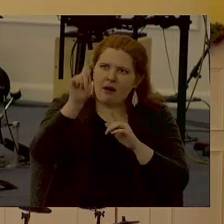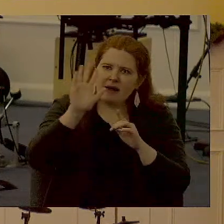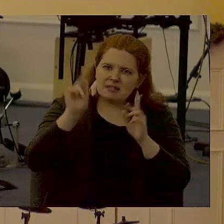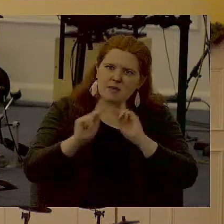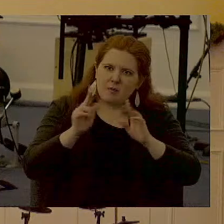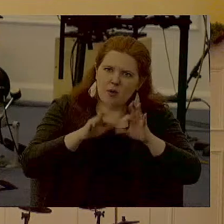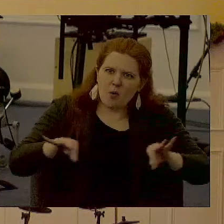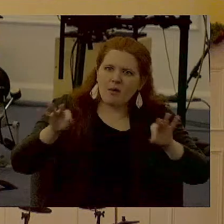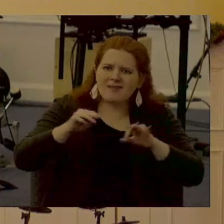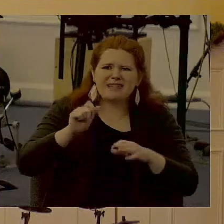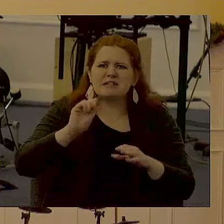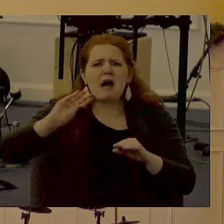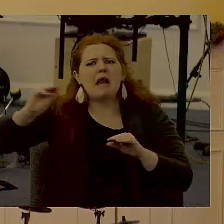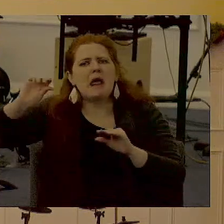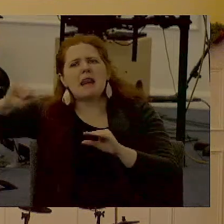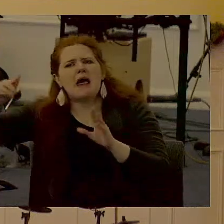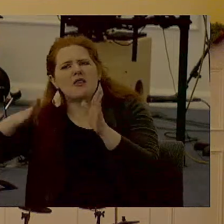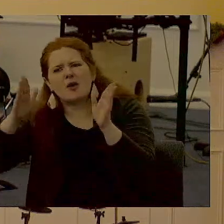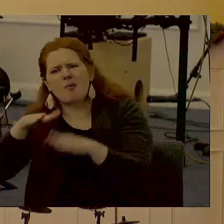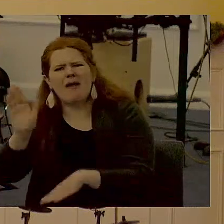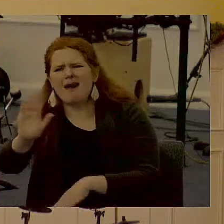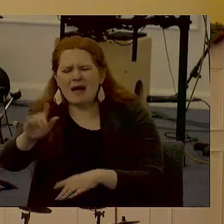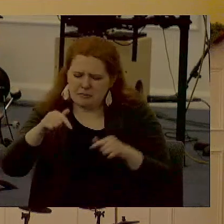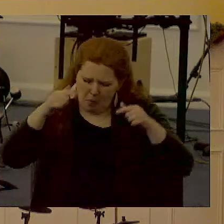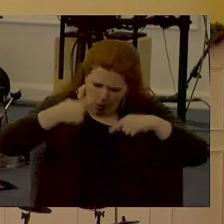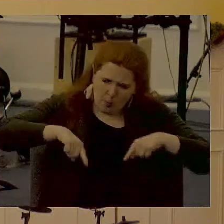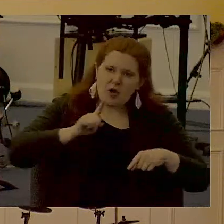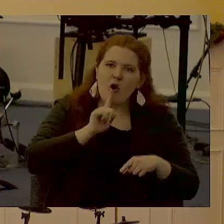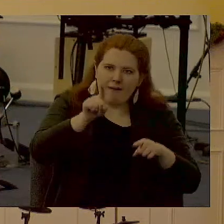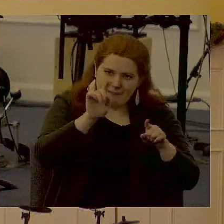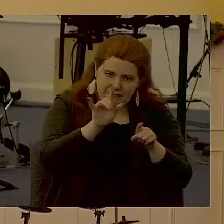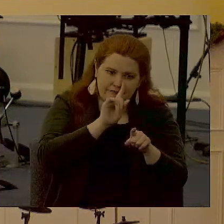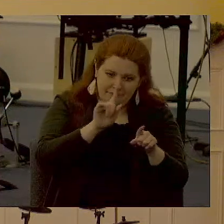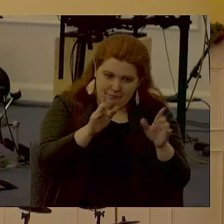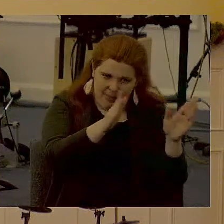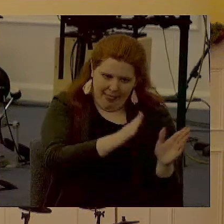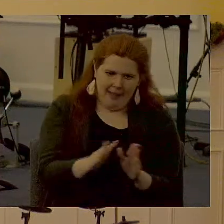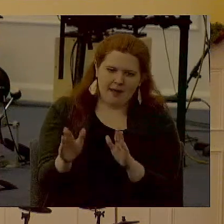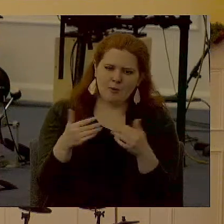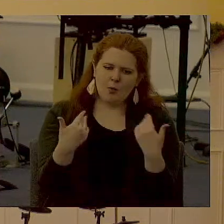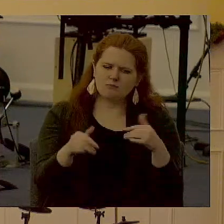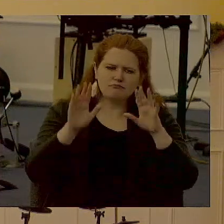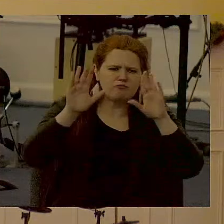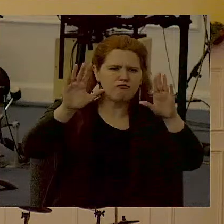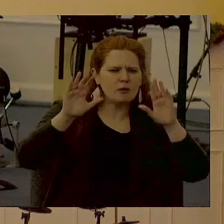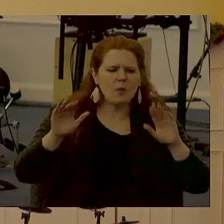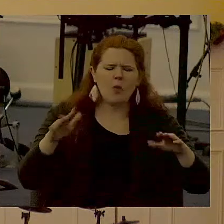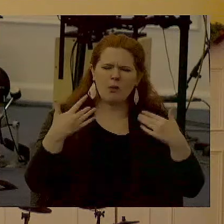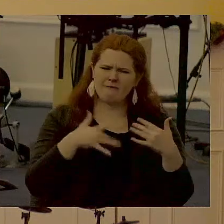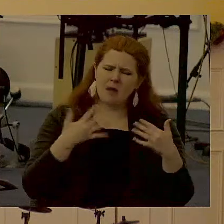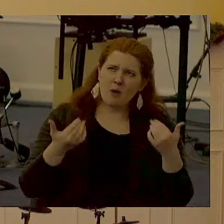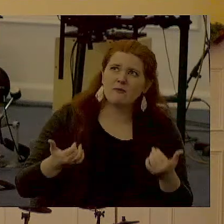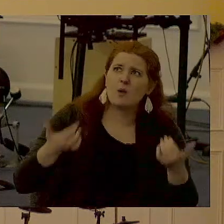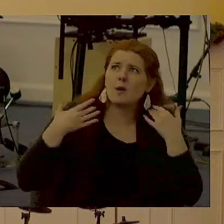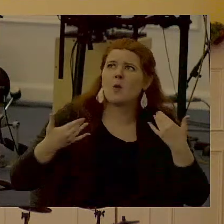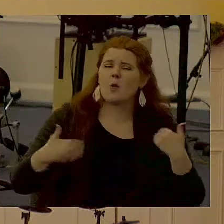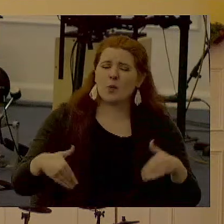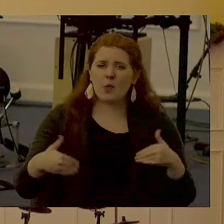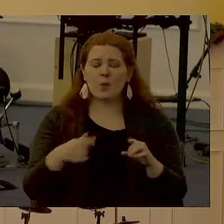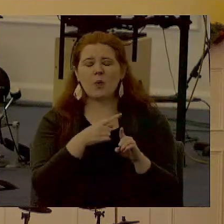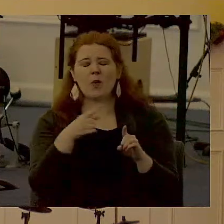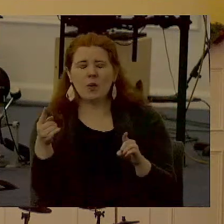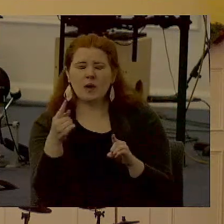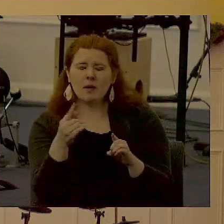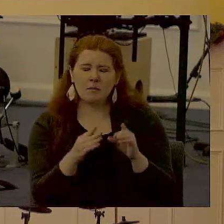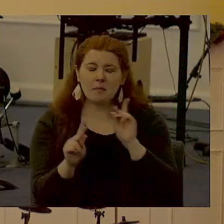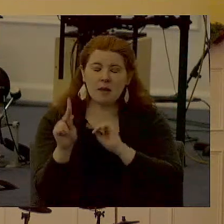It's us. This is how he works. It is wild and wonderful and overwhelming. And it's not that anymore